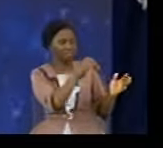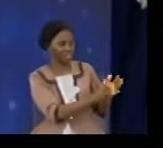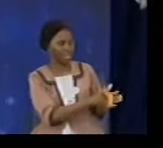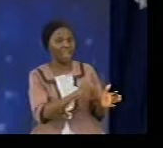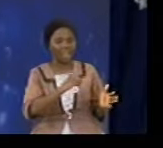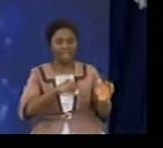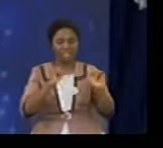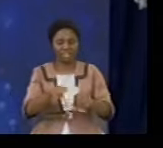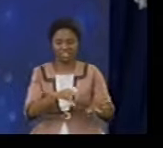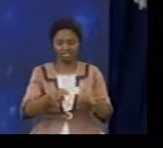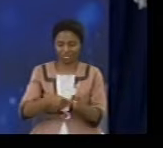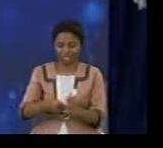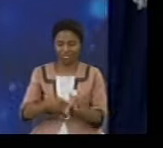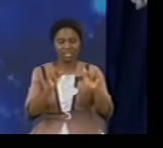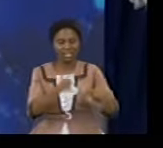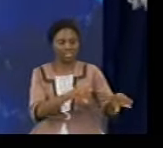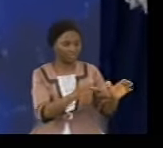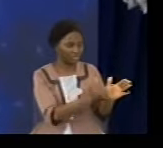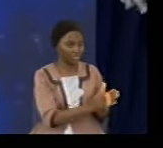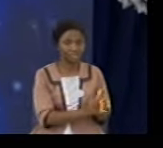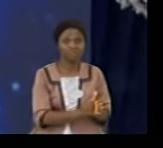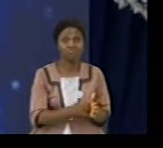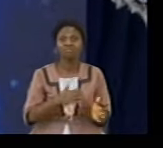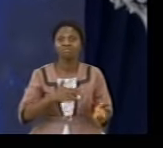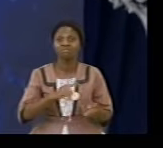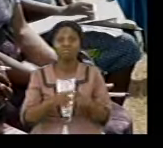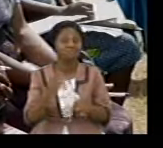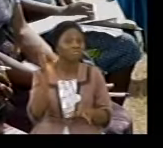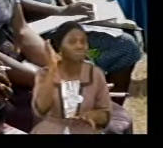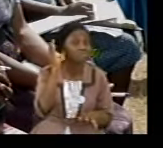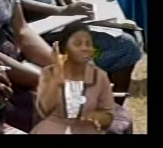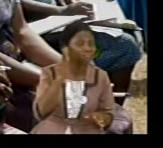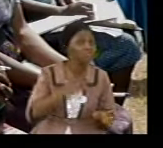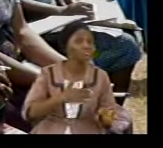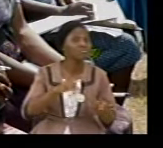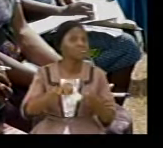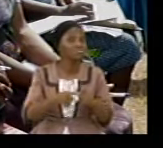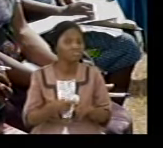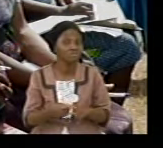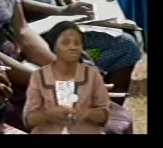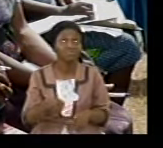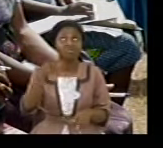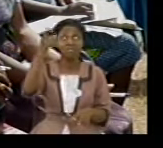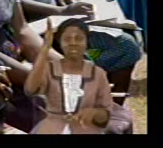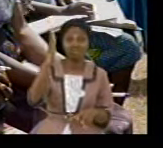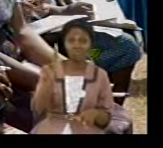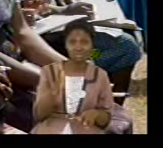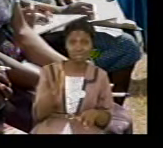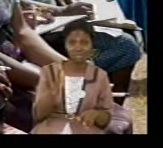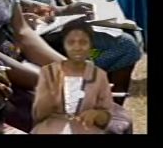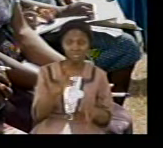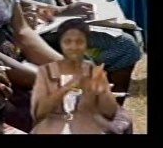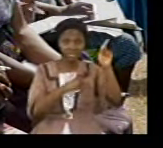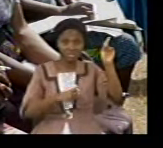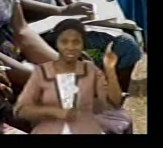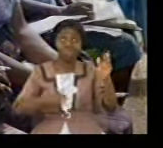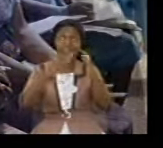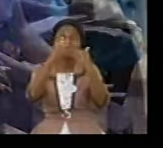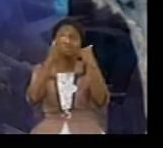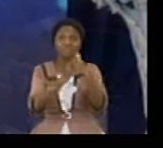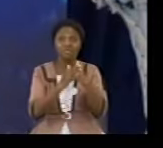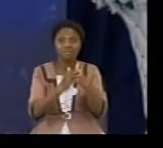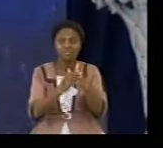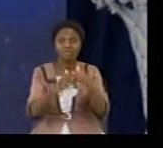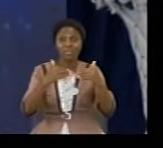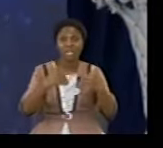do that. My friend, my neighbor, God, the King of Heaven,